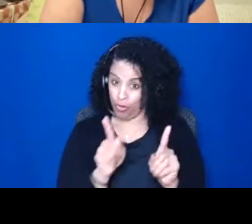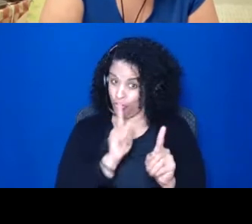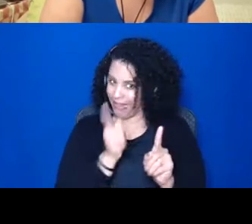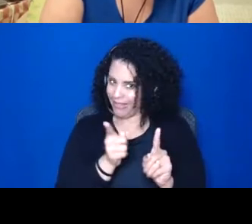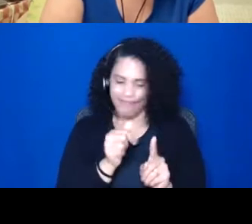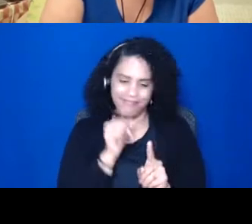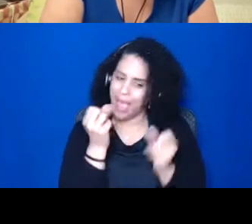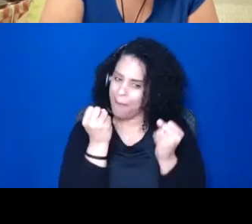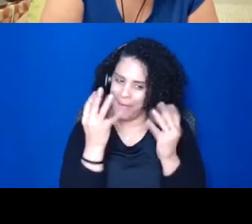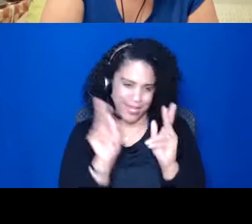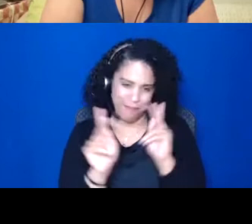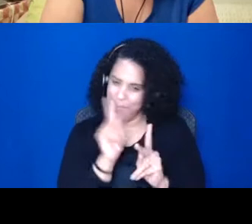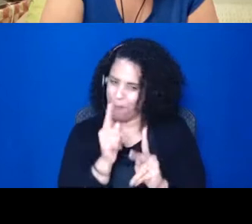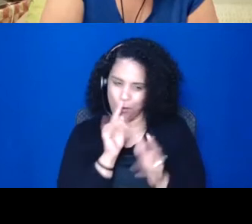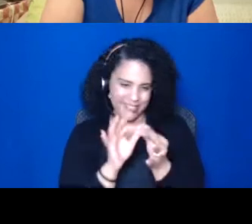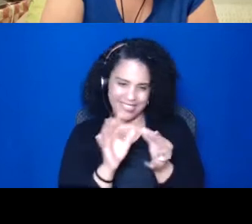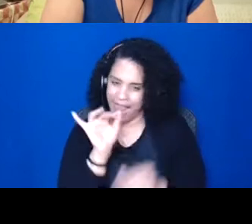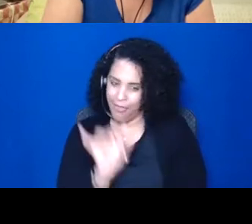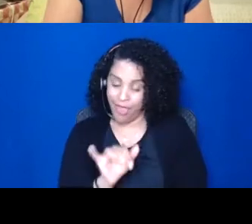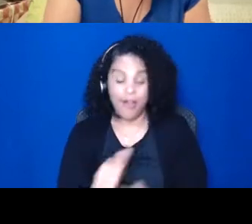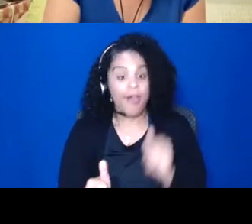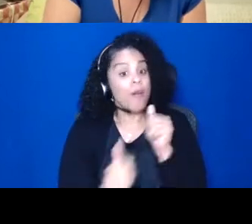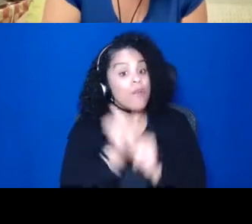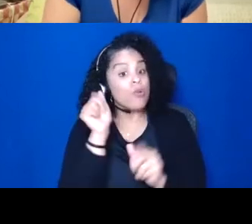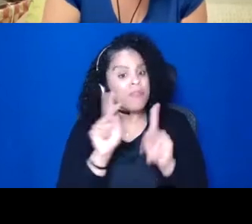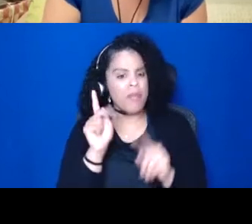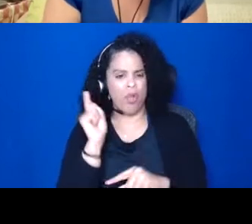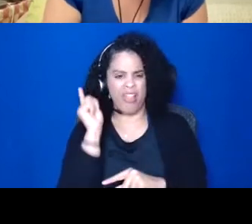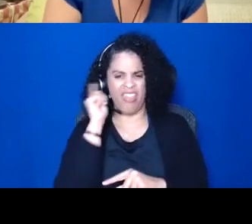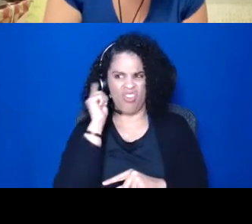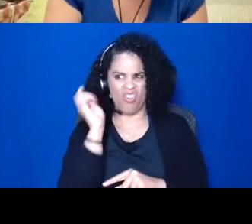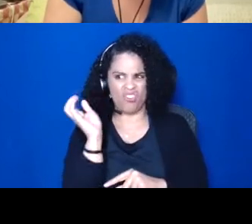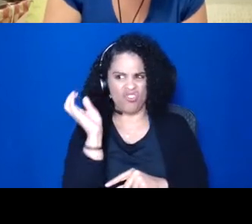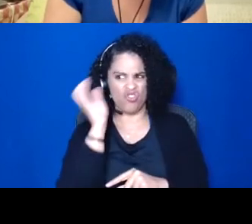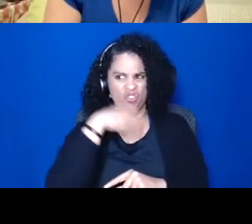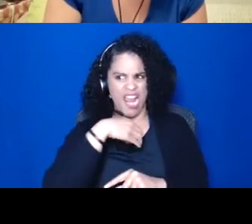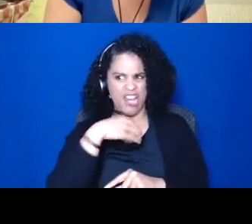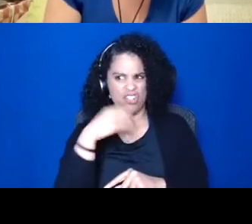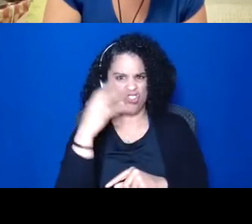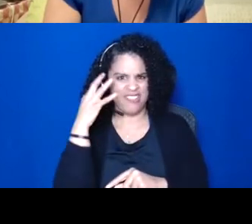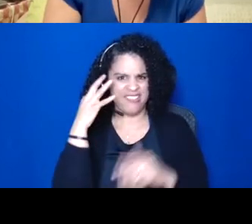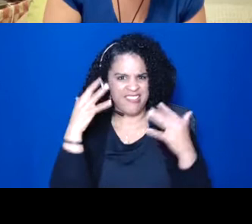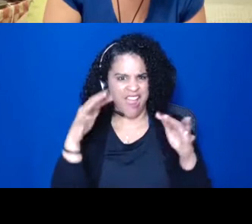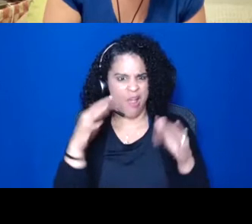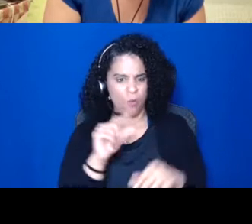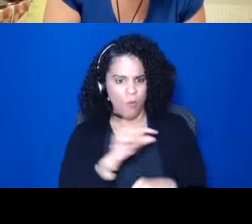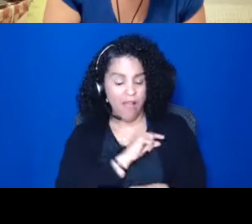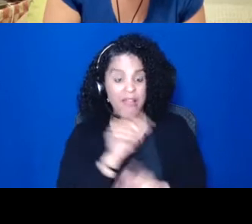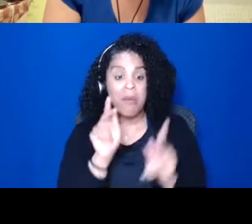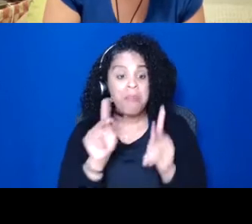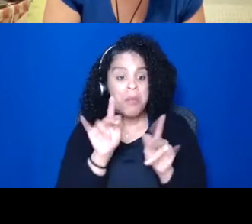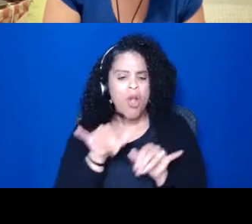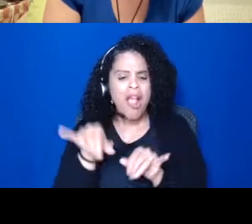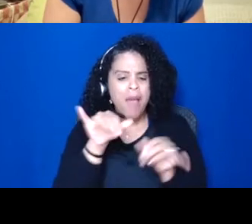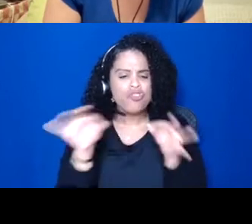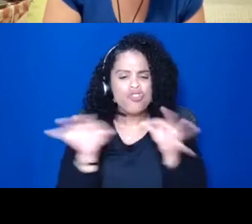people. Most people hear a very strange sort of sound quality. People commonly describe it as